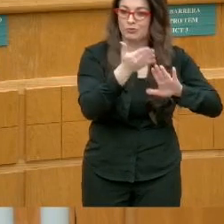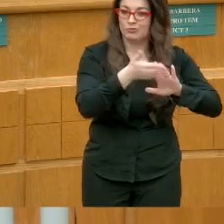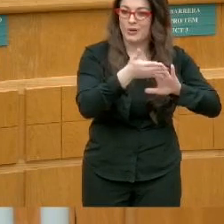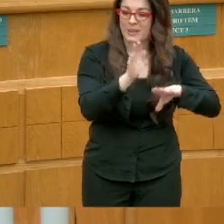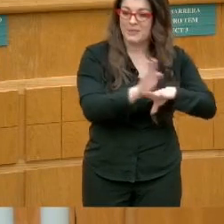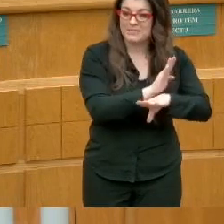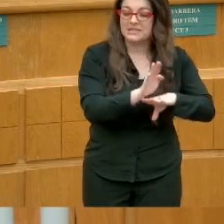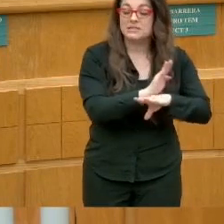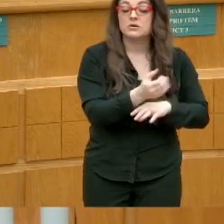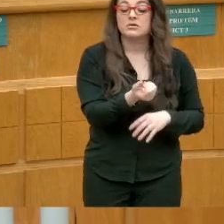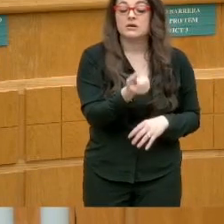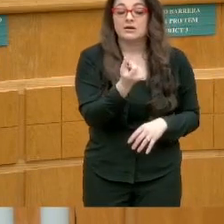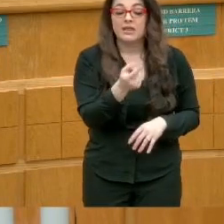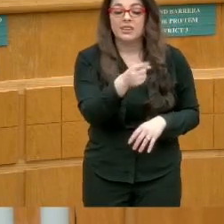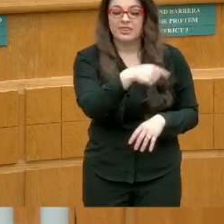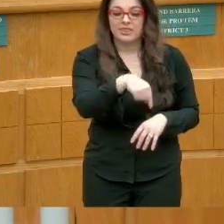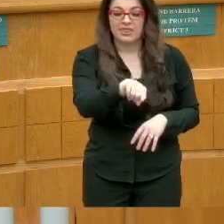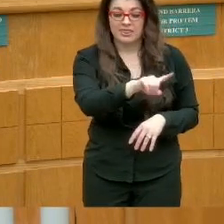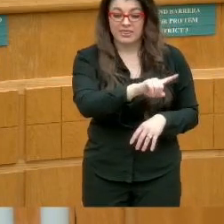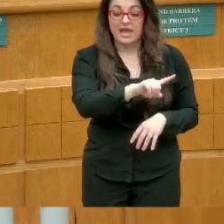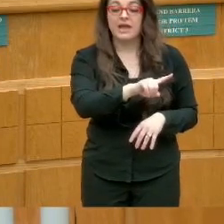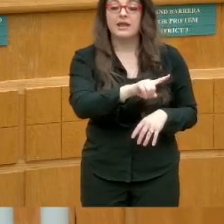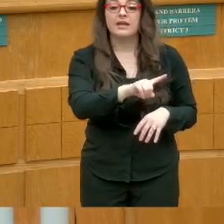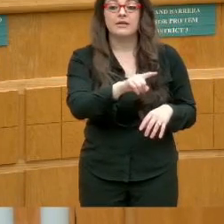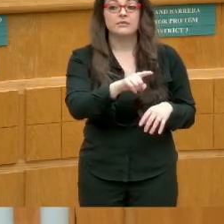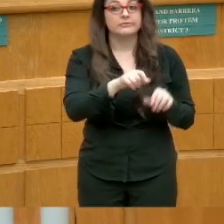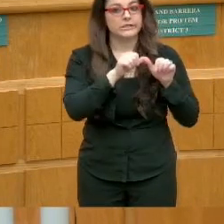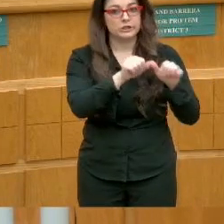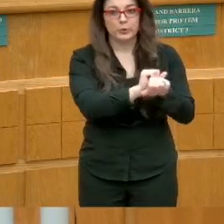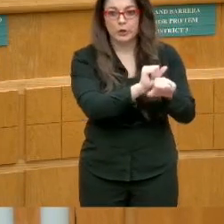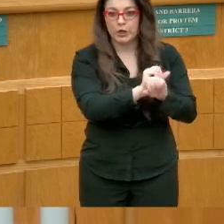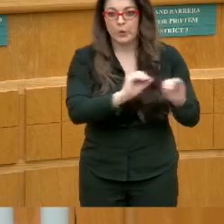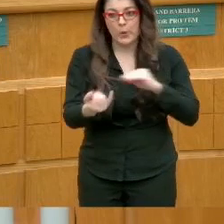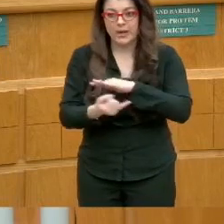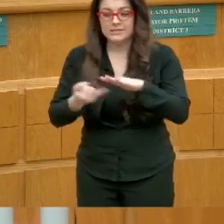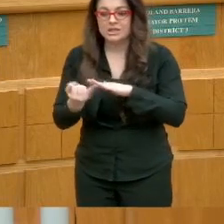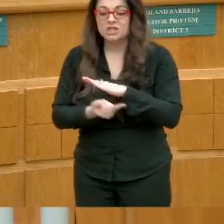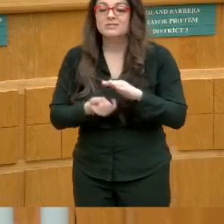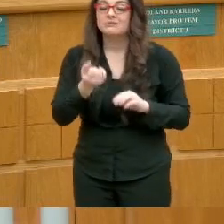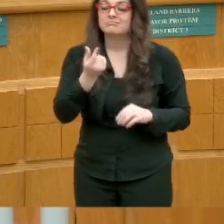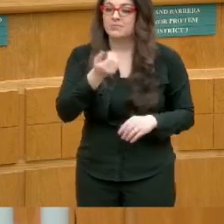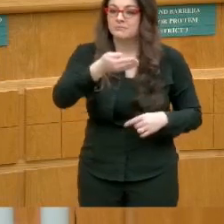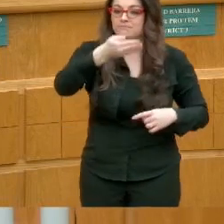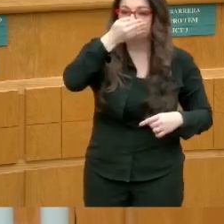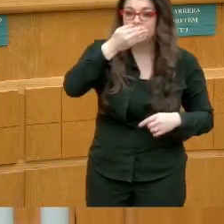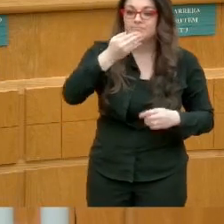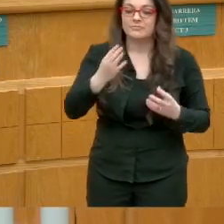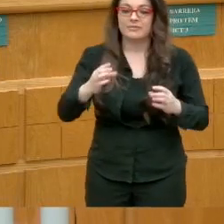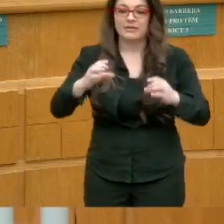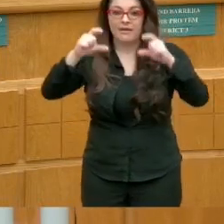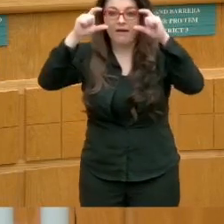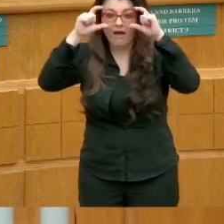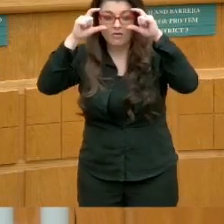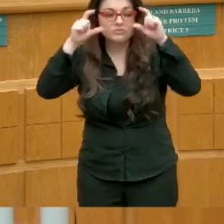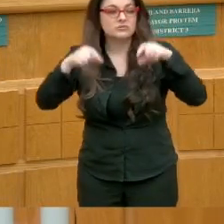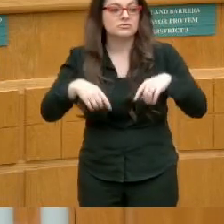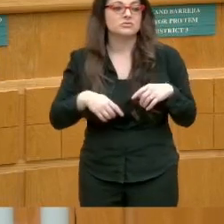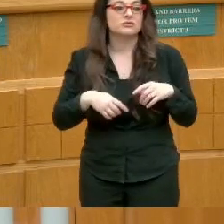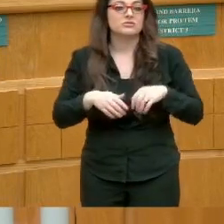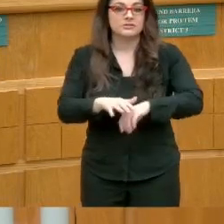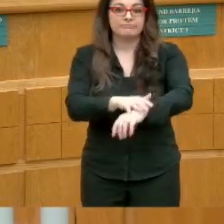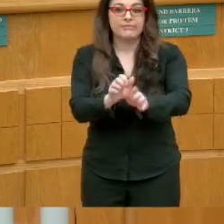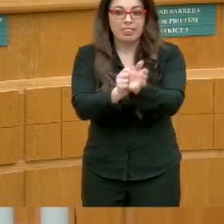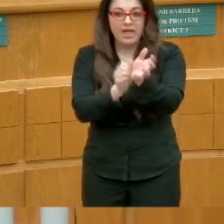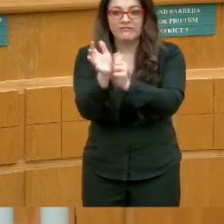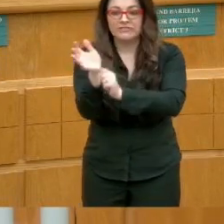their protective gear. And so they have masks, and they have goggles, and they have face shields as well. So that's different than what the norm. And